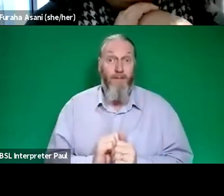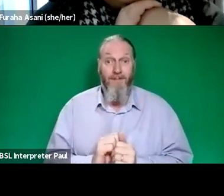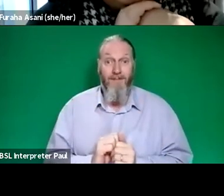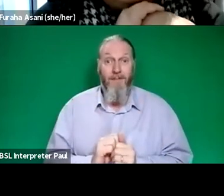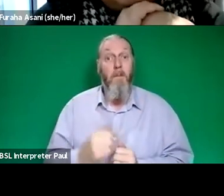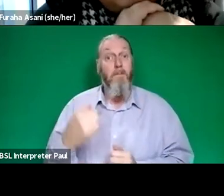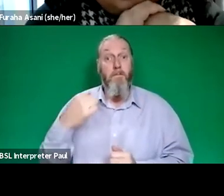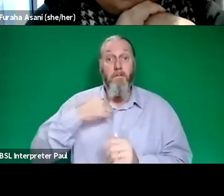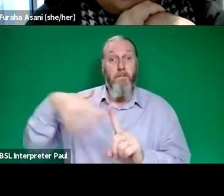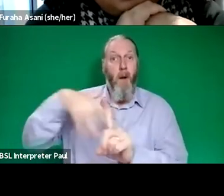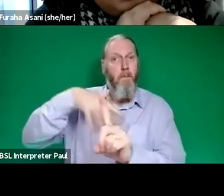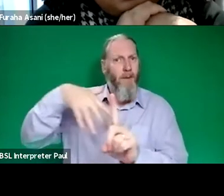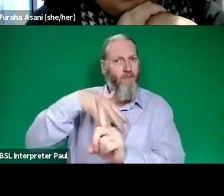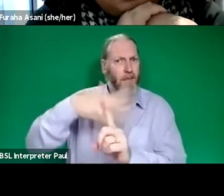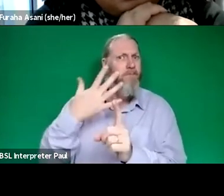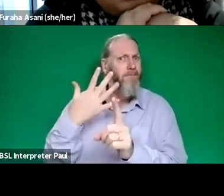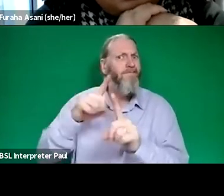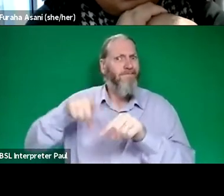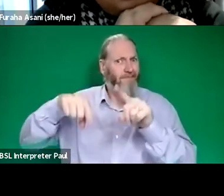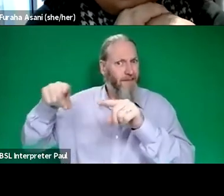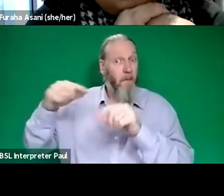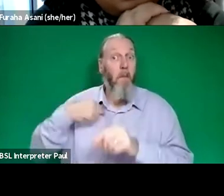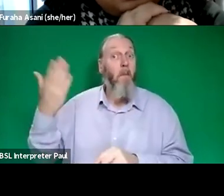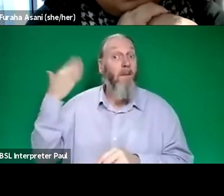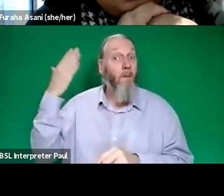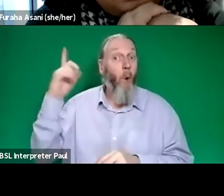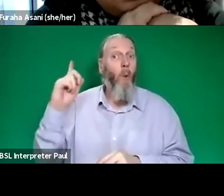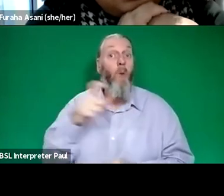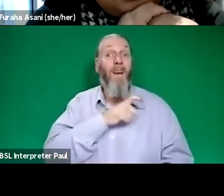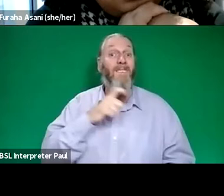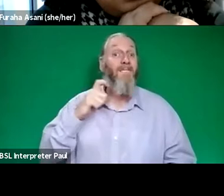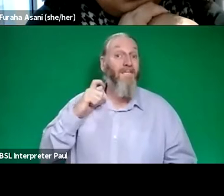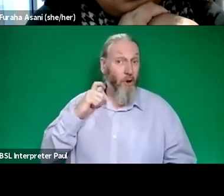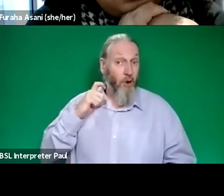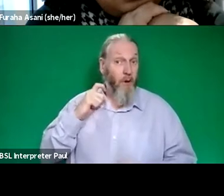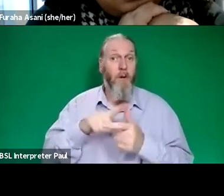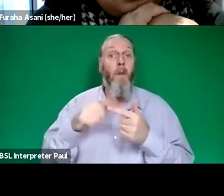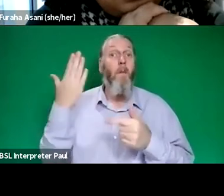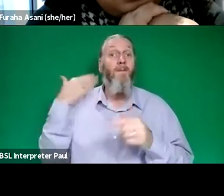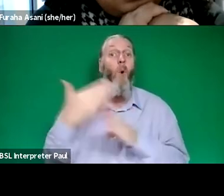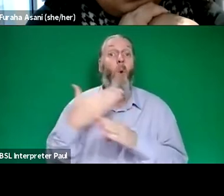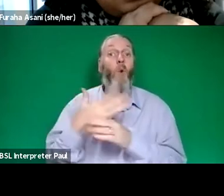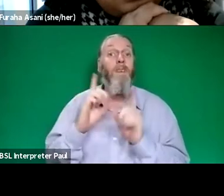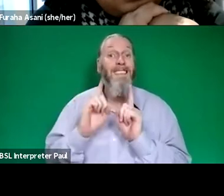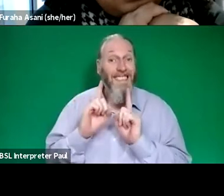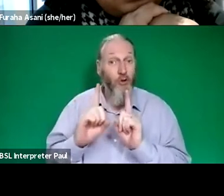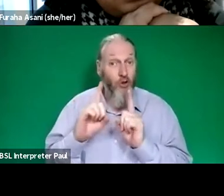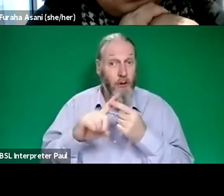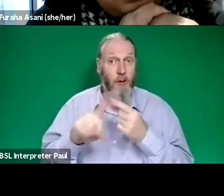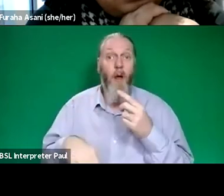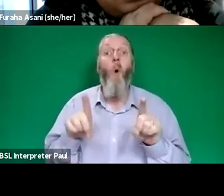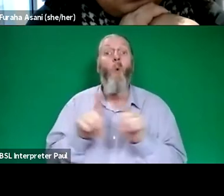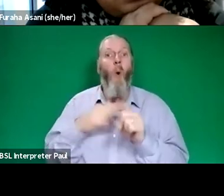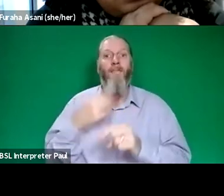range of backgrounds, including an ex-vicar in the Church of England, a former school teacher, but also involved in direct action